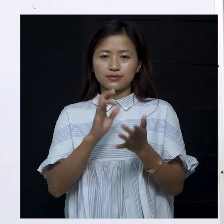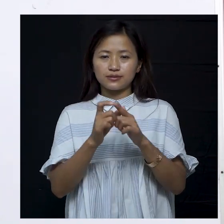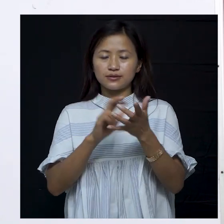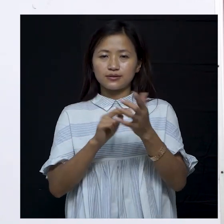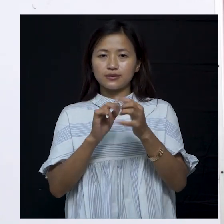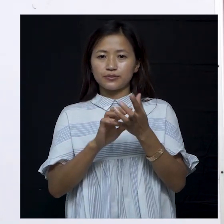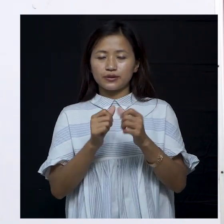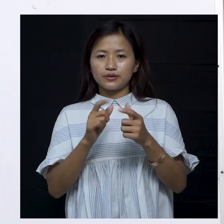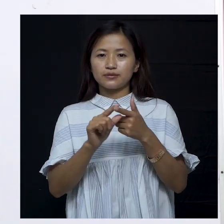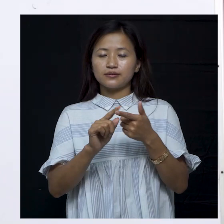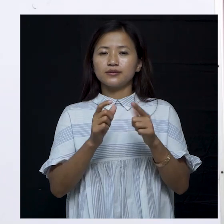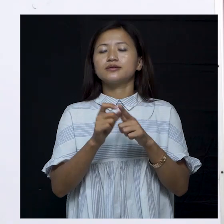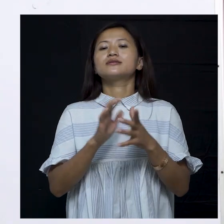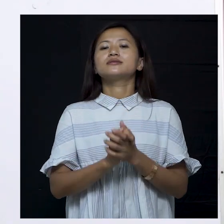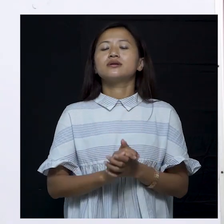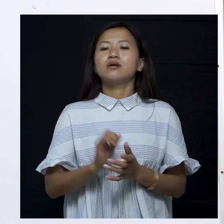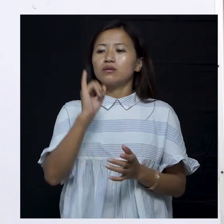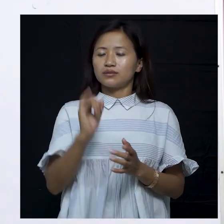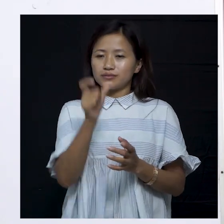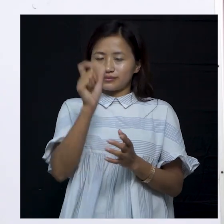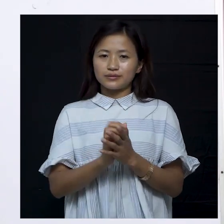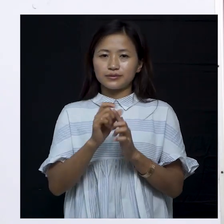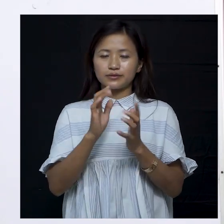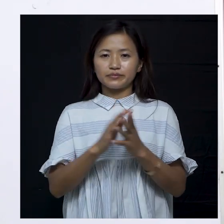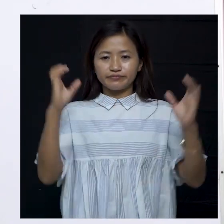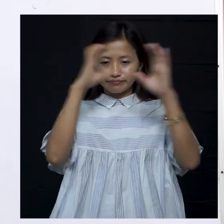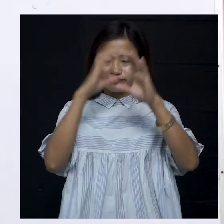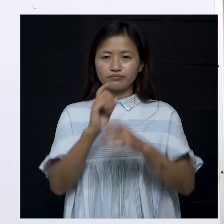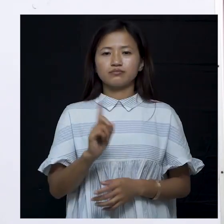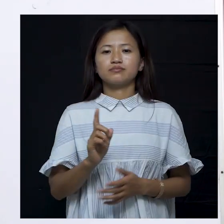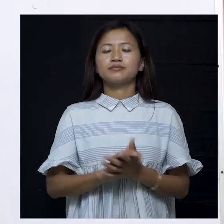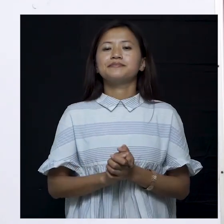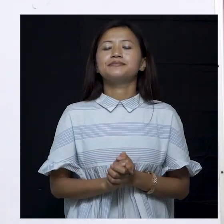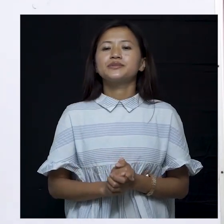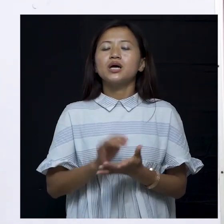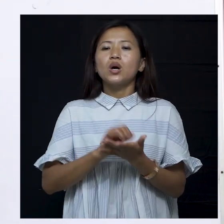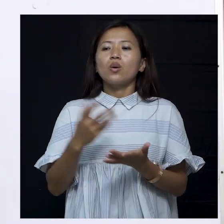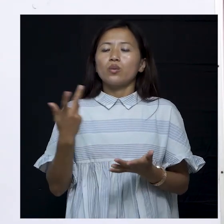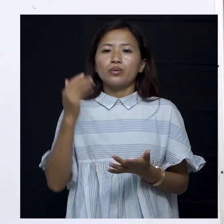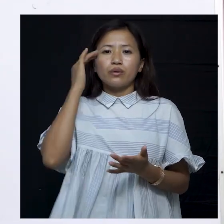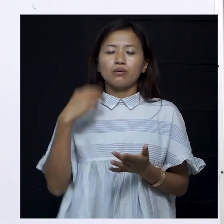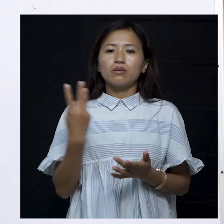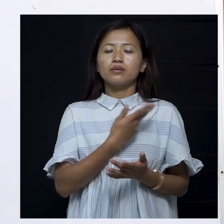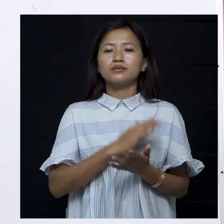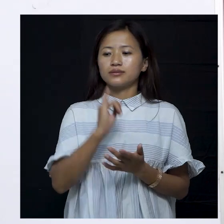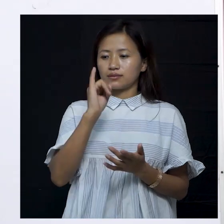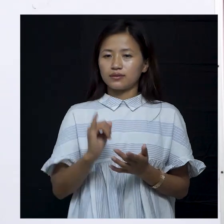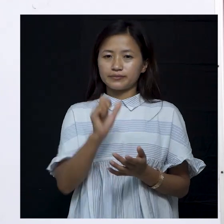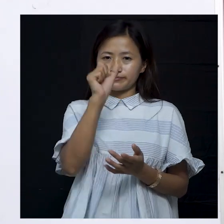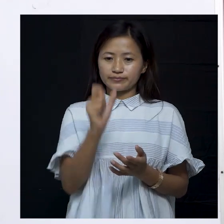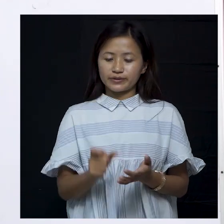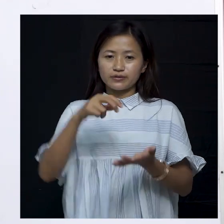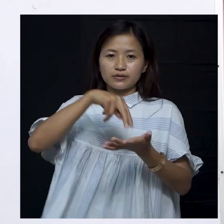the principal clause or independent clause. Do not get confused with that, okay? We know what is independent. Something that